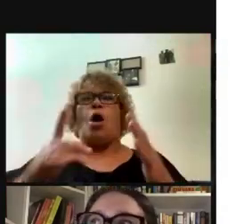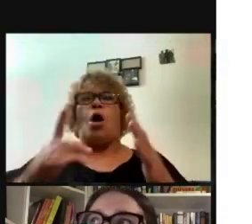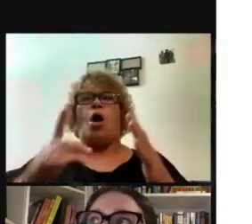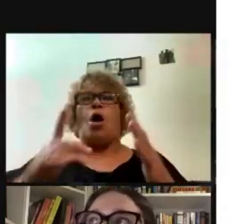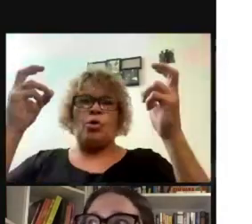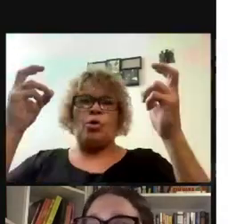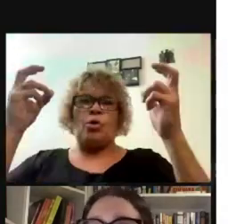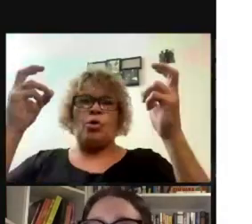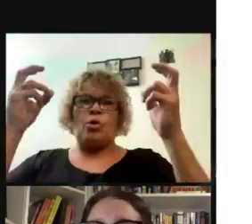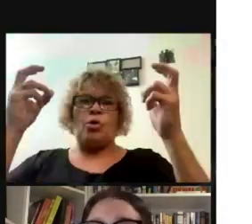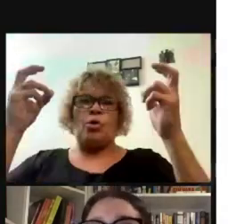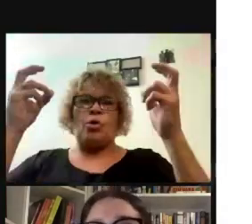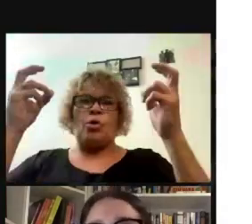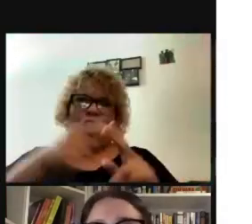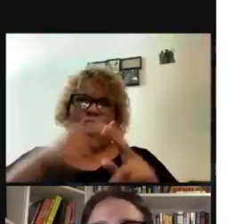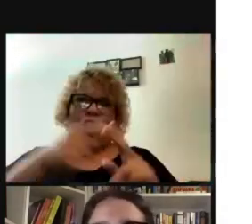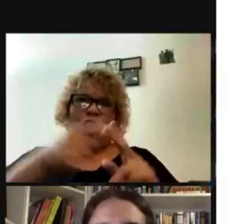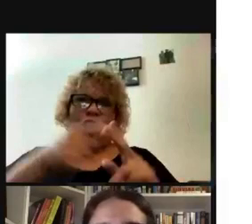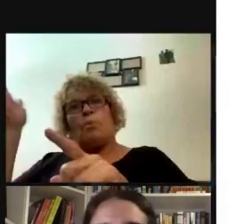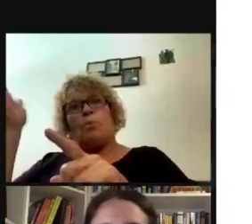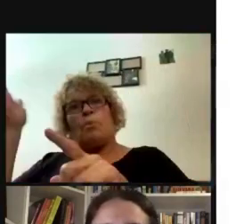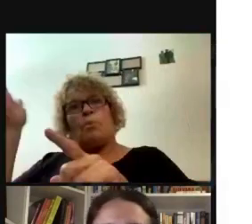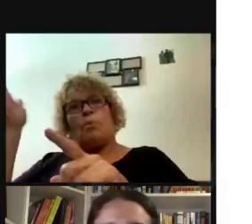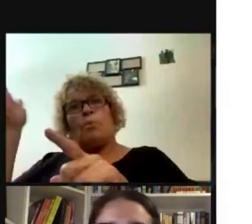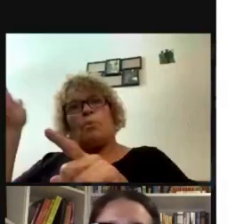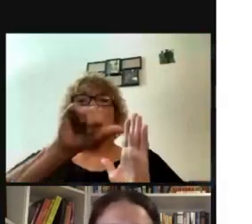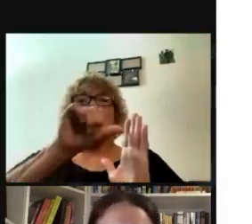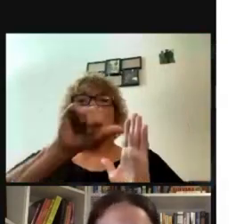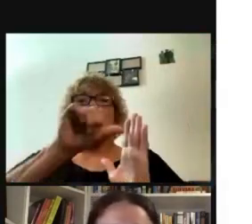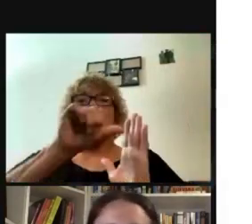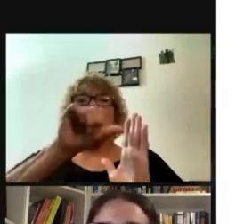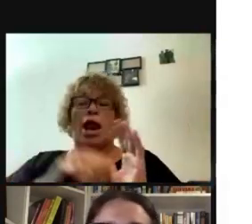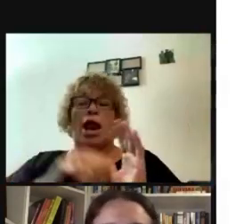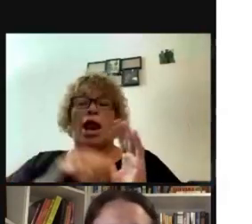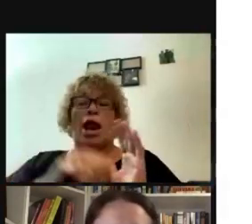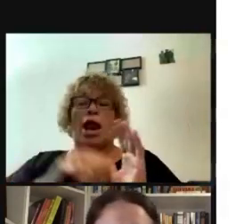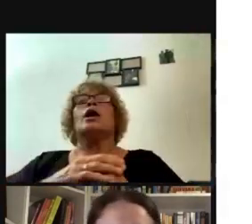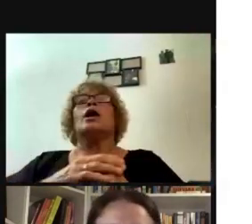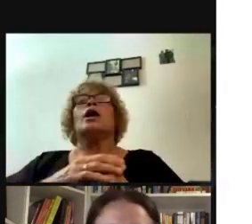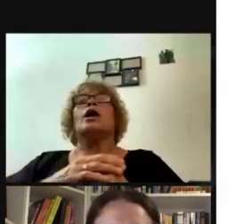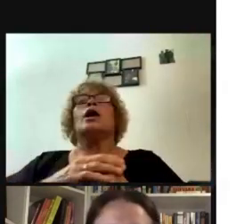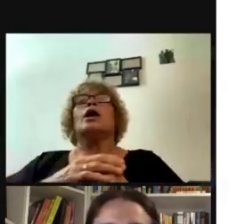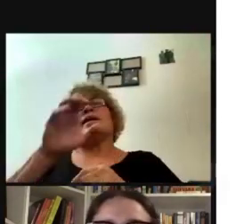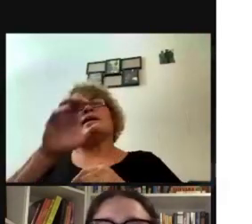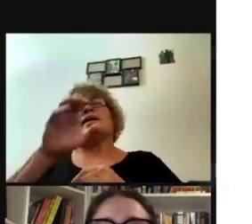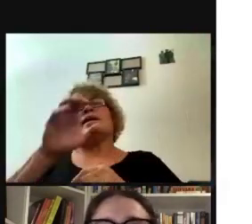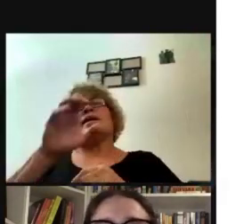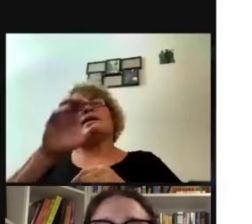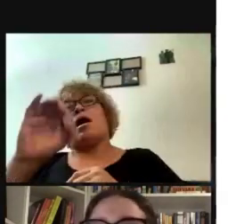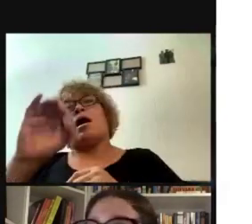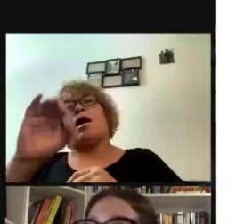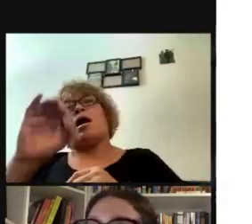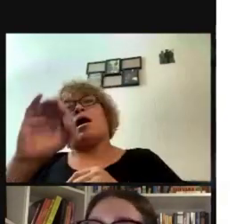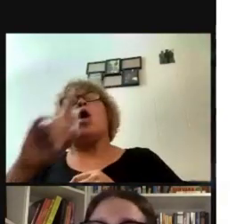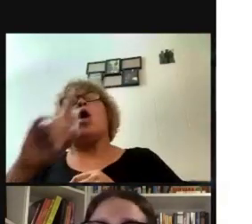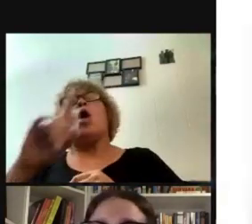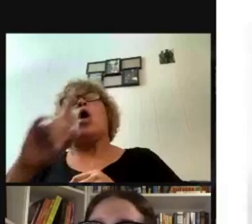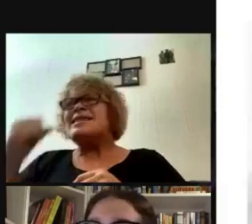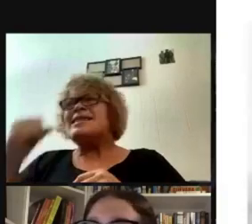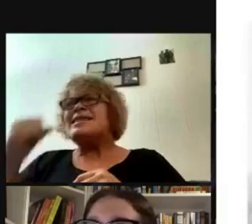of the presentation were sterilized. And this was a Southern California institution where